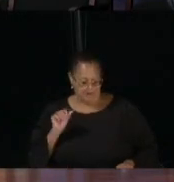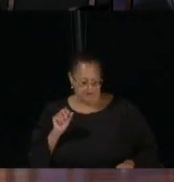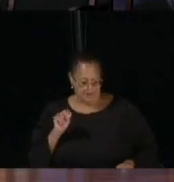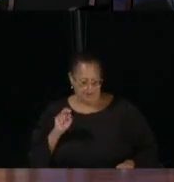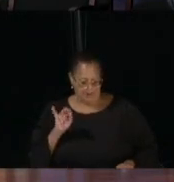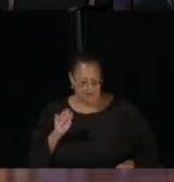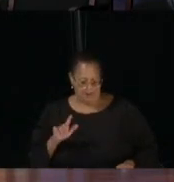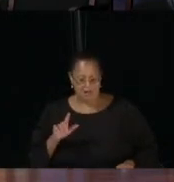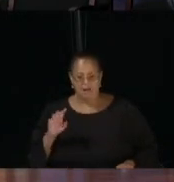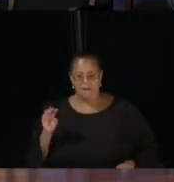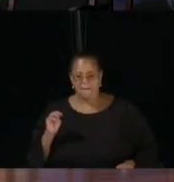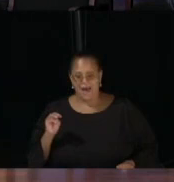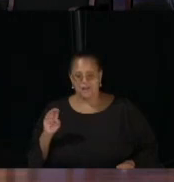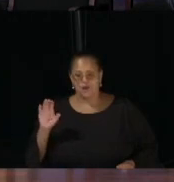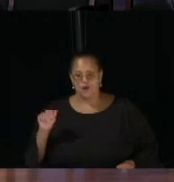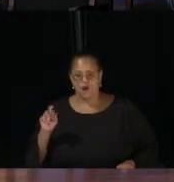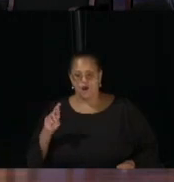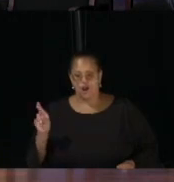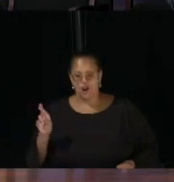Daniel Matthew Carr.